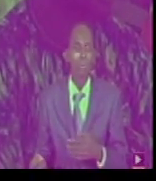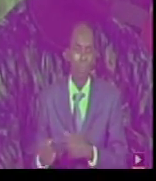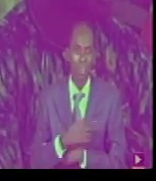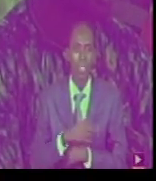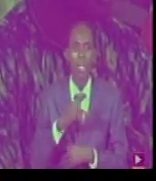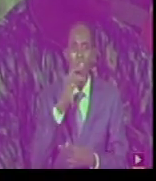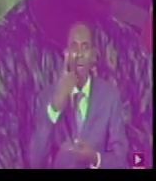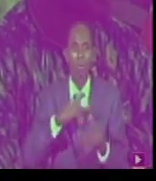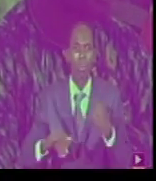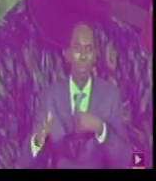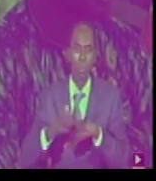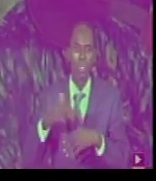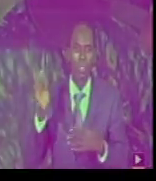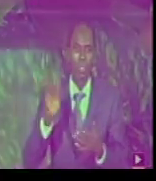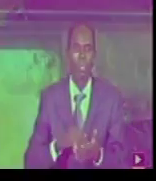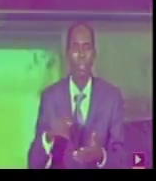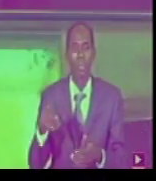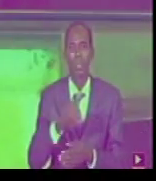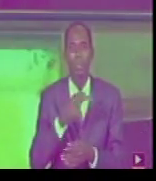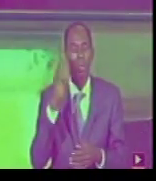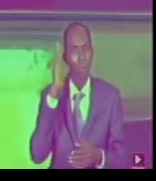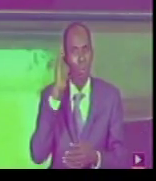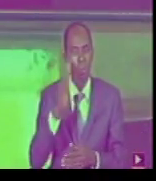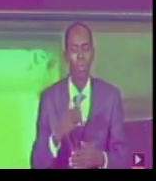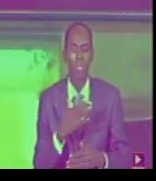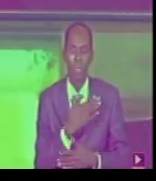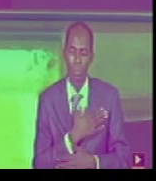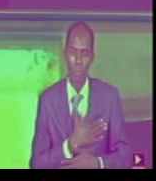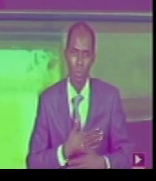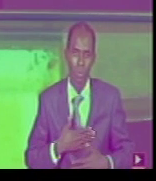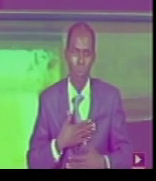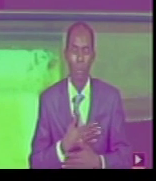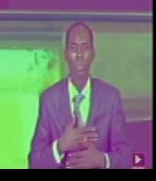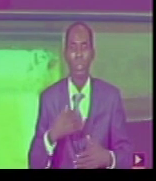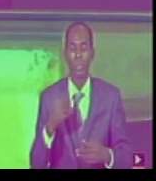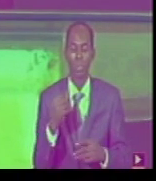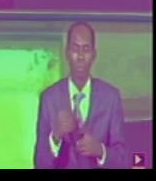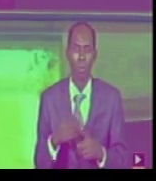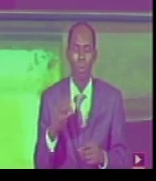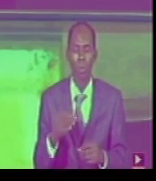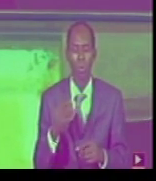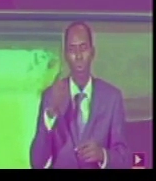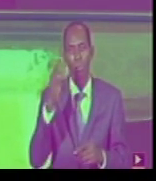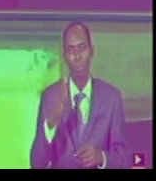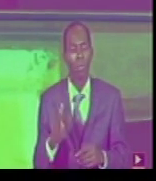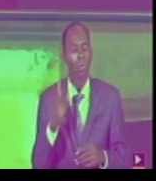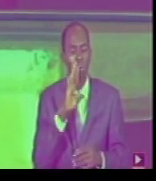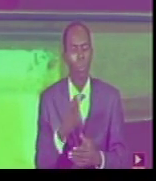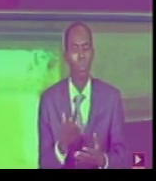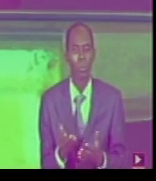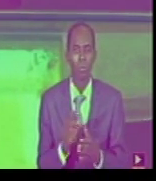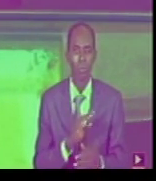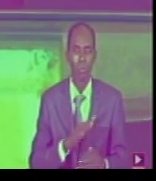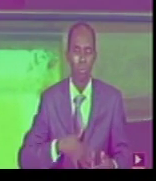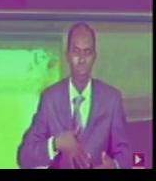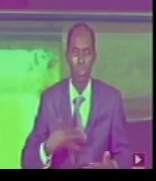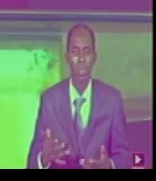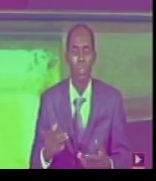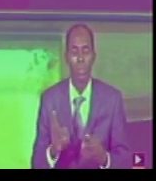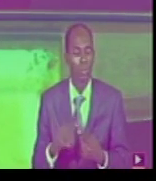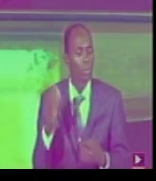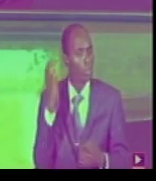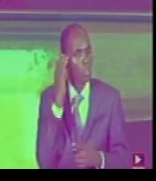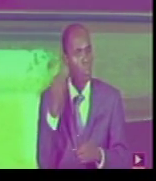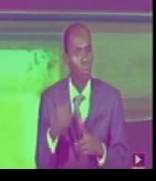will enjoy hearing the word of God. You'll be willing hearing the word of God. It will not be for bread